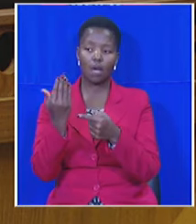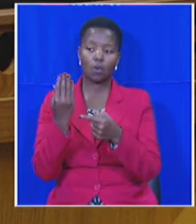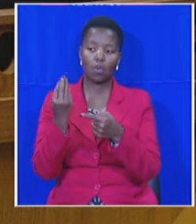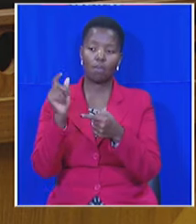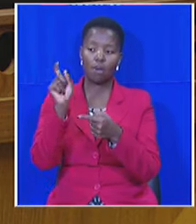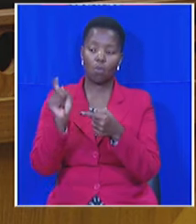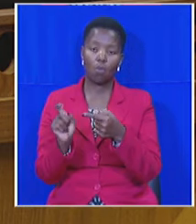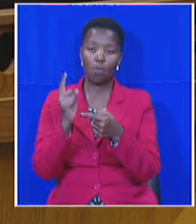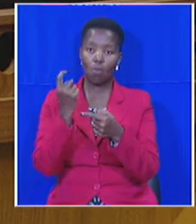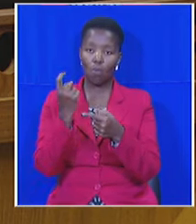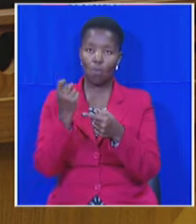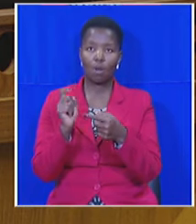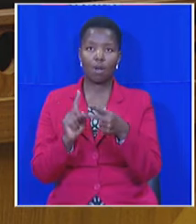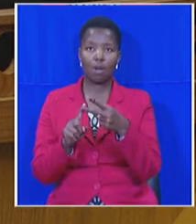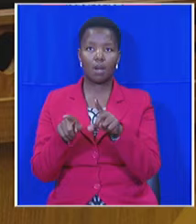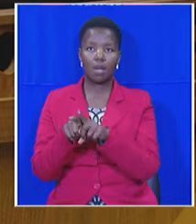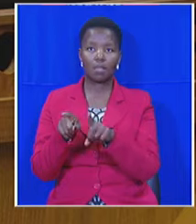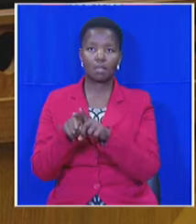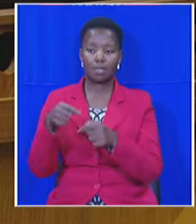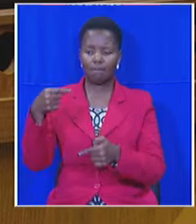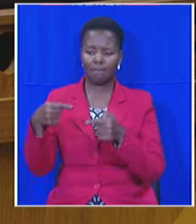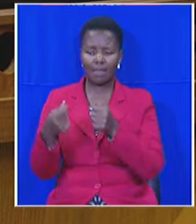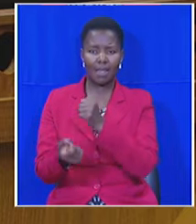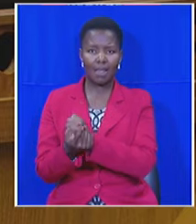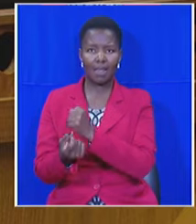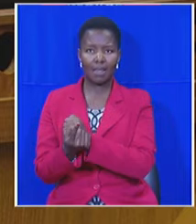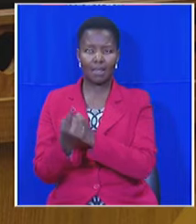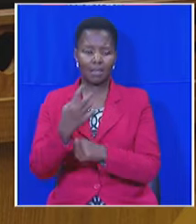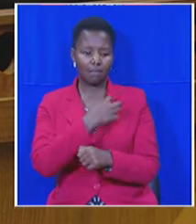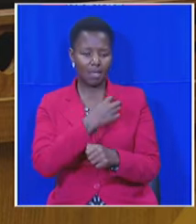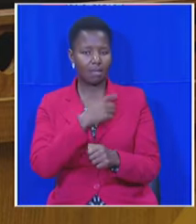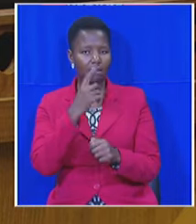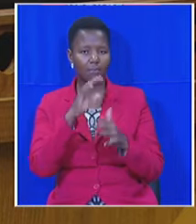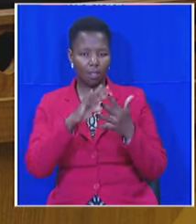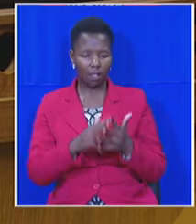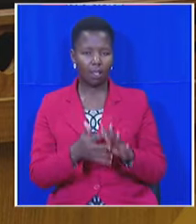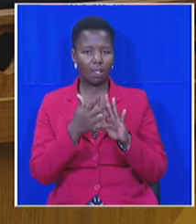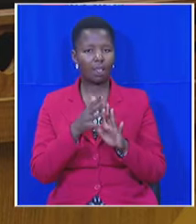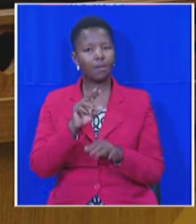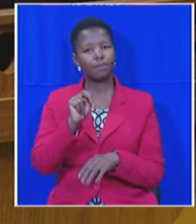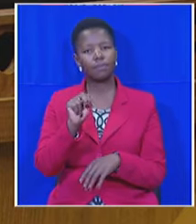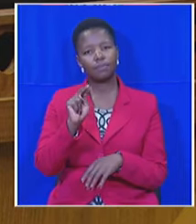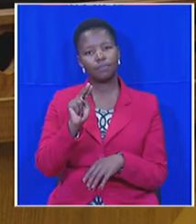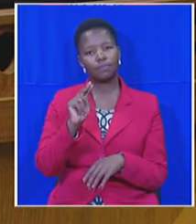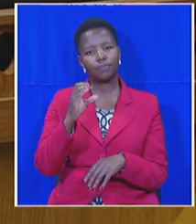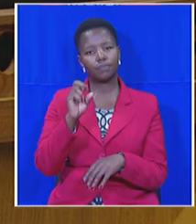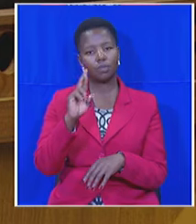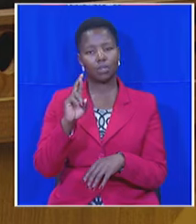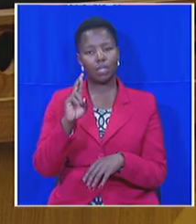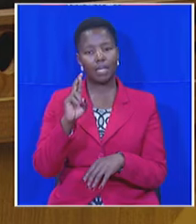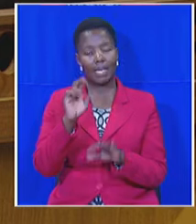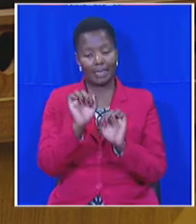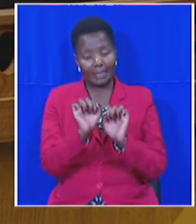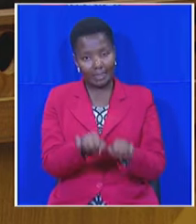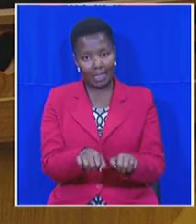despite protestations to the contrary, the Minister has seriously bungled the nuclear deal on various procedural grounds. Despite the Minister